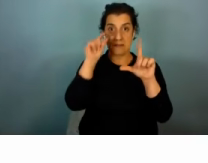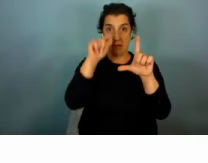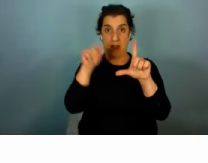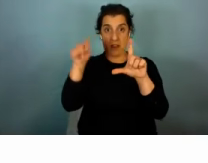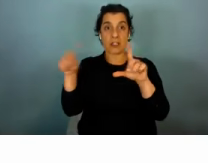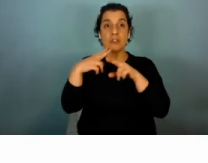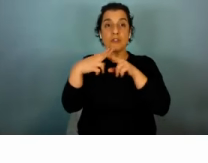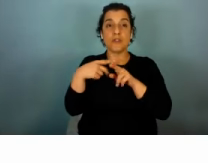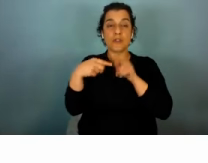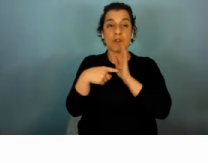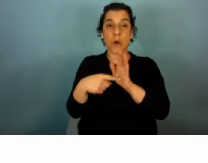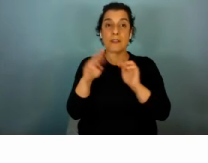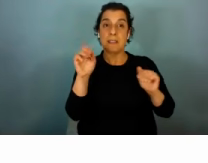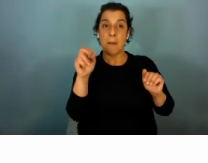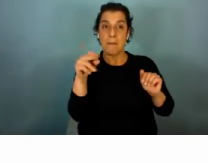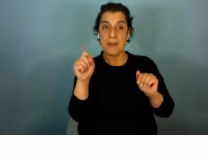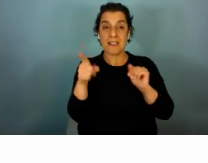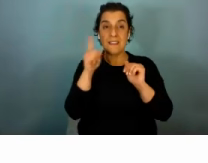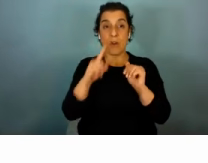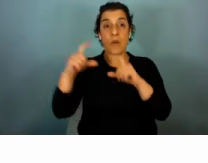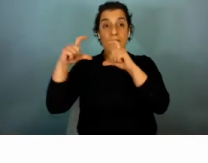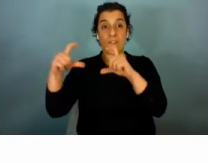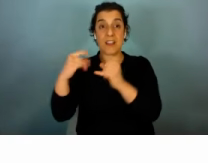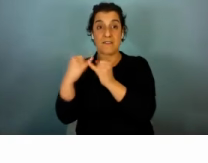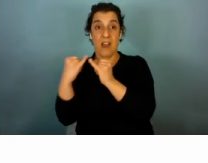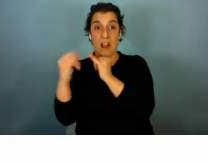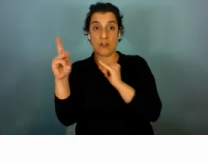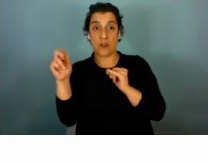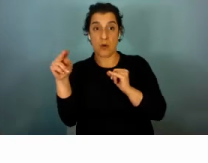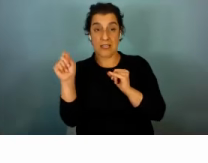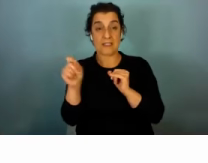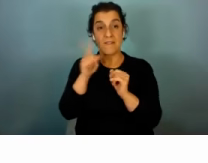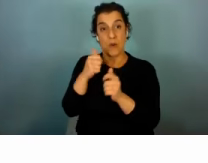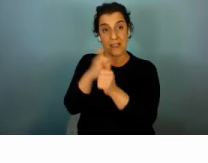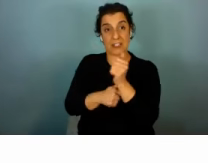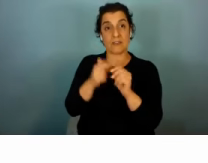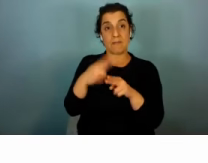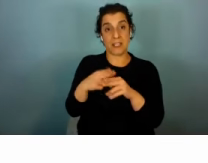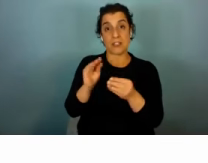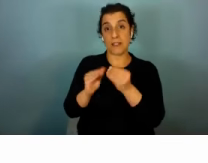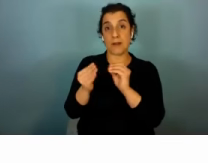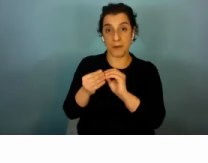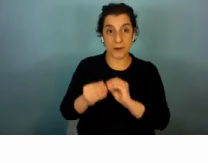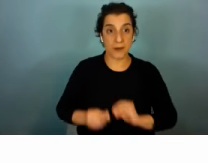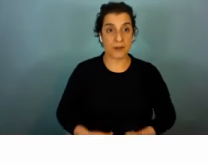for phrase final tokens and means for tokens in other positions in the phrase at each mention number.